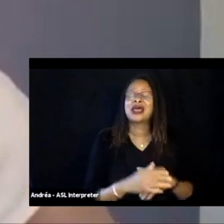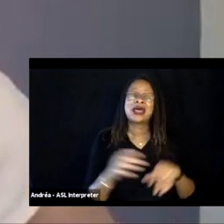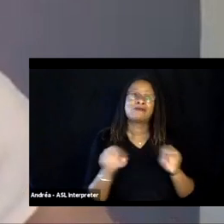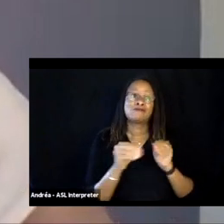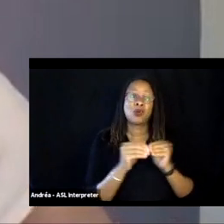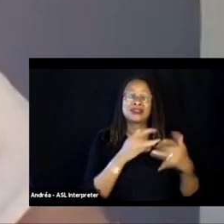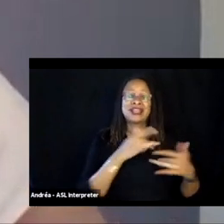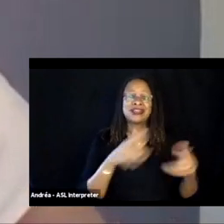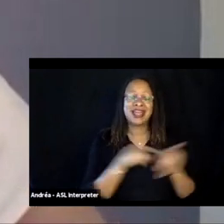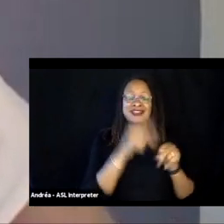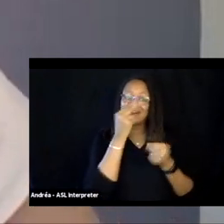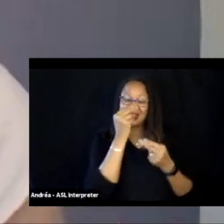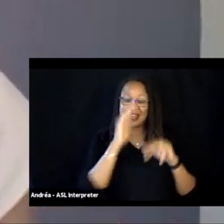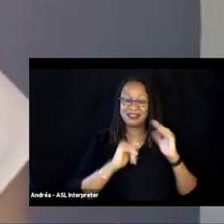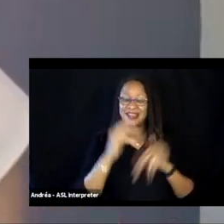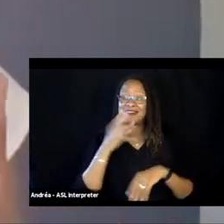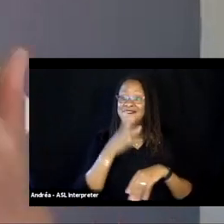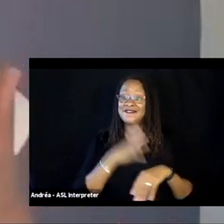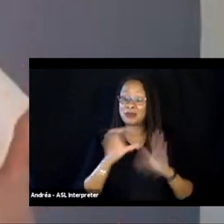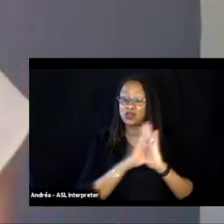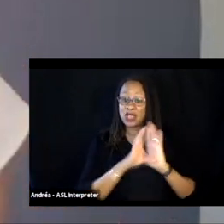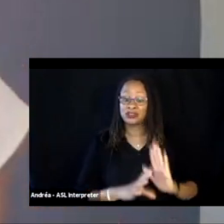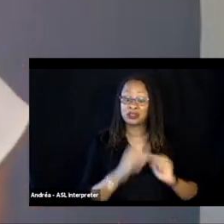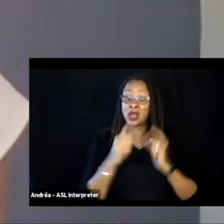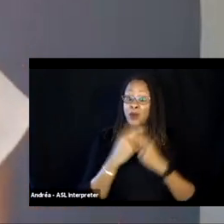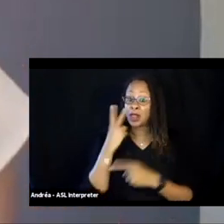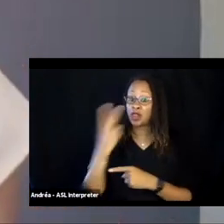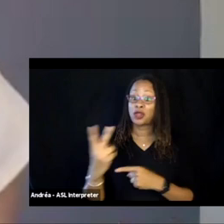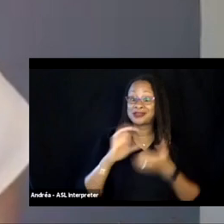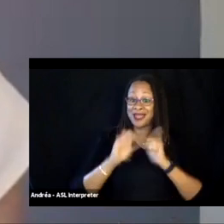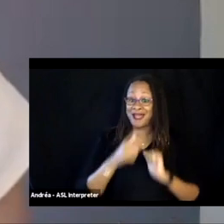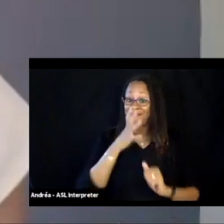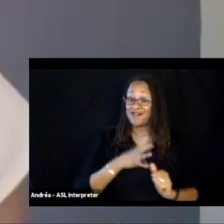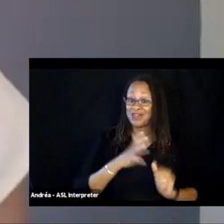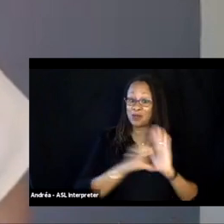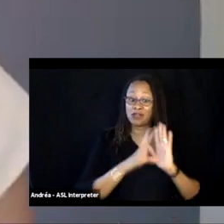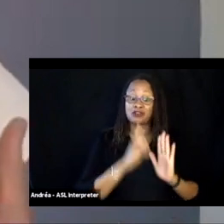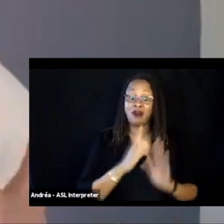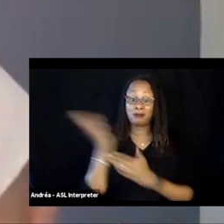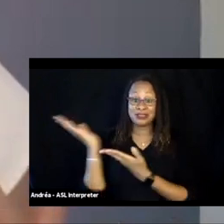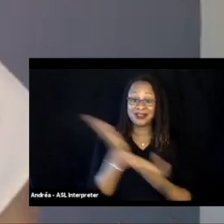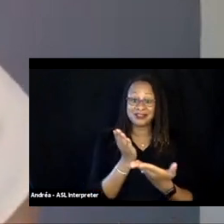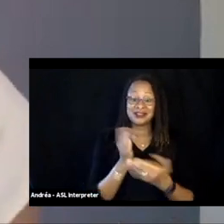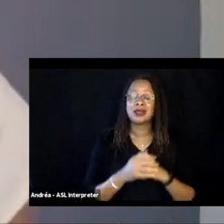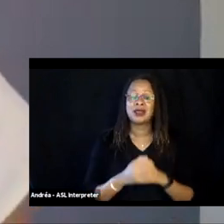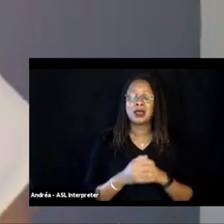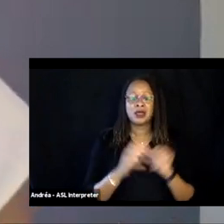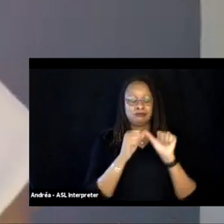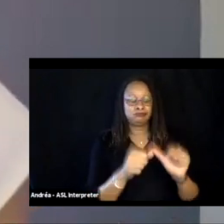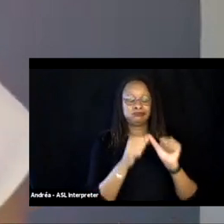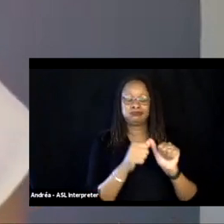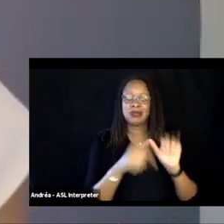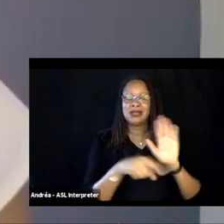as funny than female characters. And when we look at how female characters are presented, the persistent stereotypes